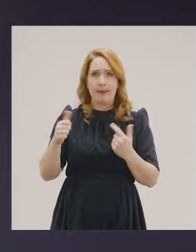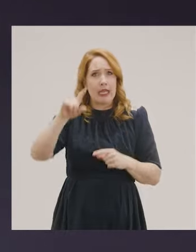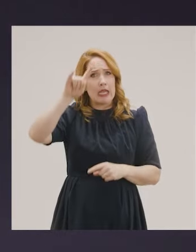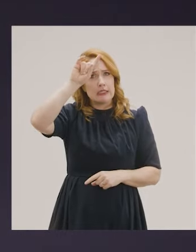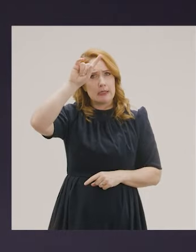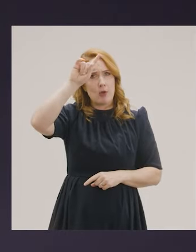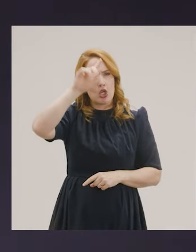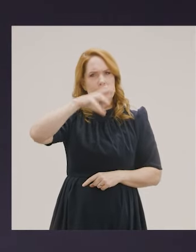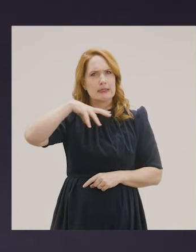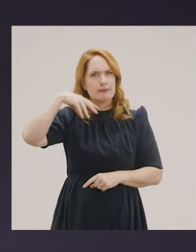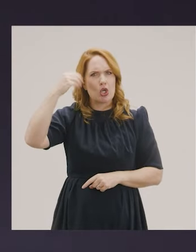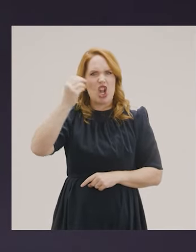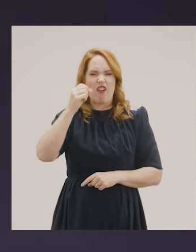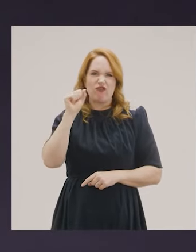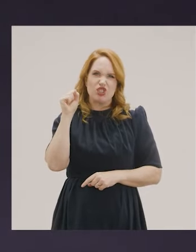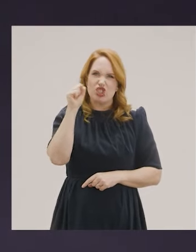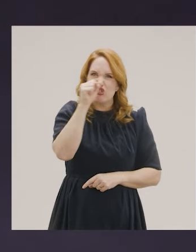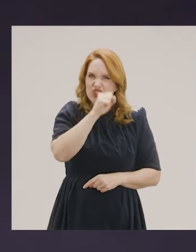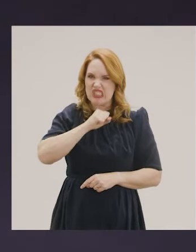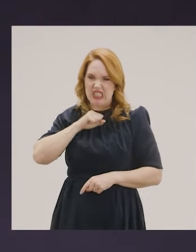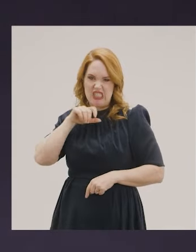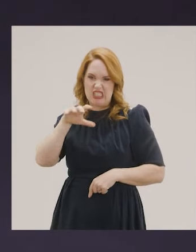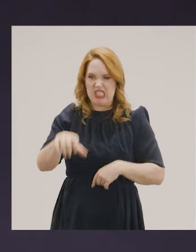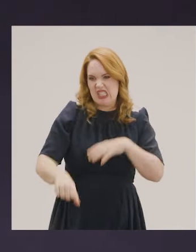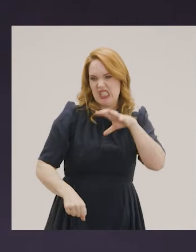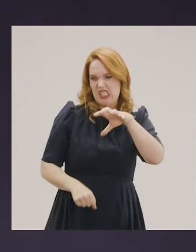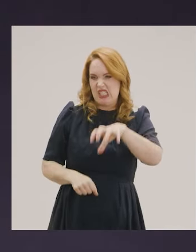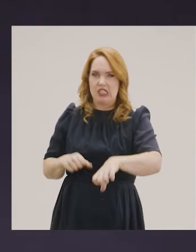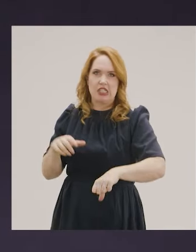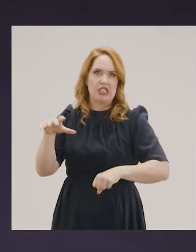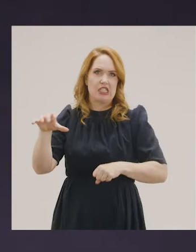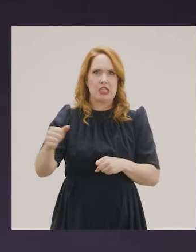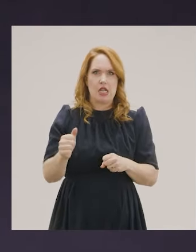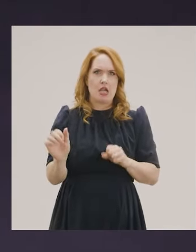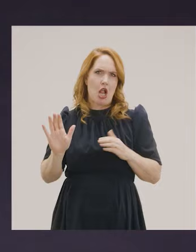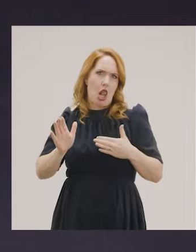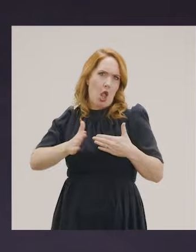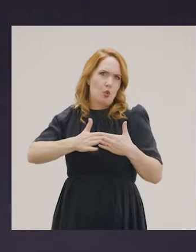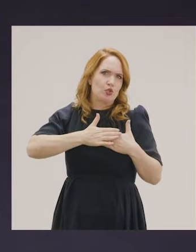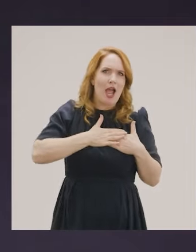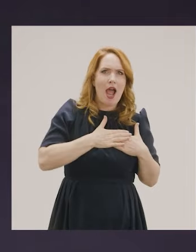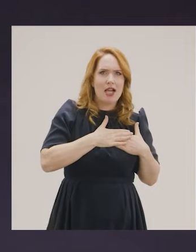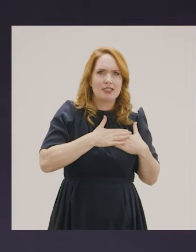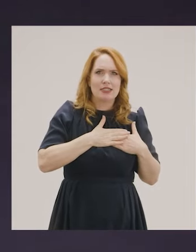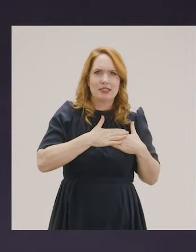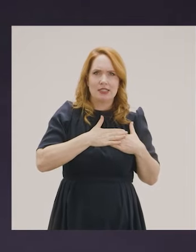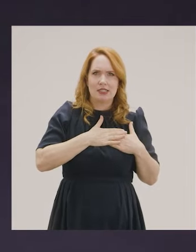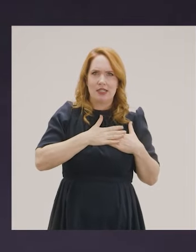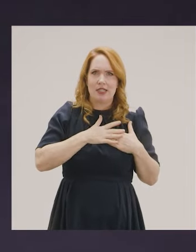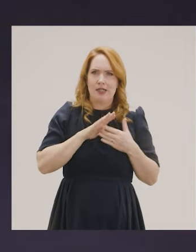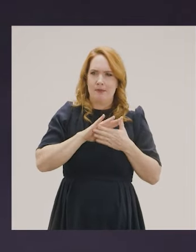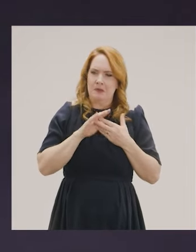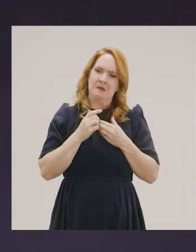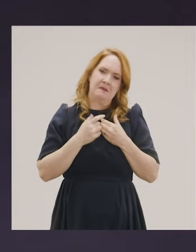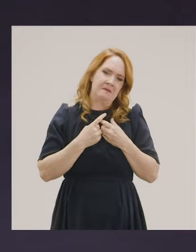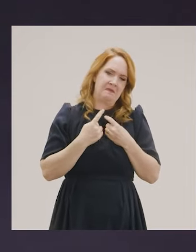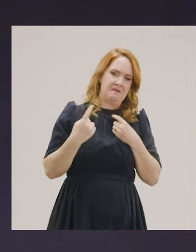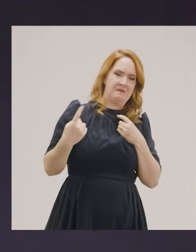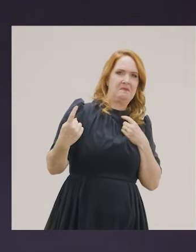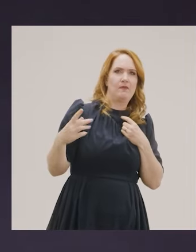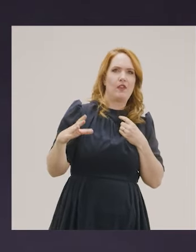say, a demonic spirit of greed. He had a demonic spirit that had closed him up and closed his heart up